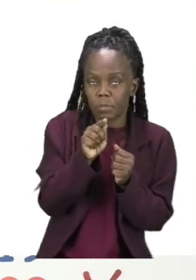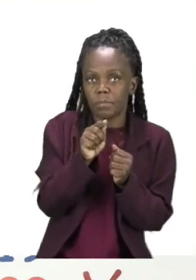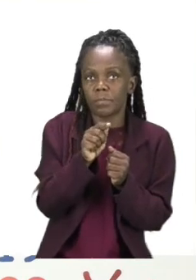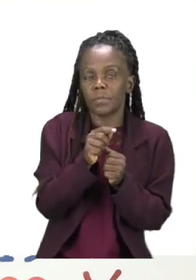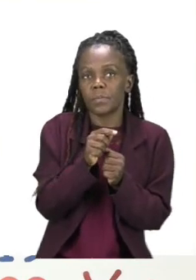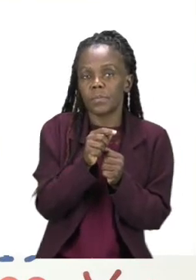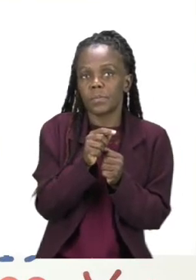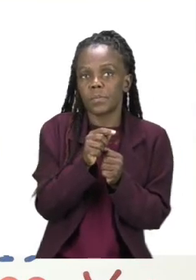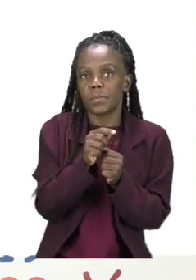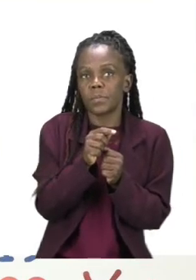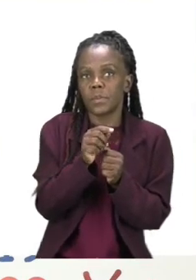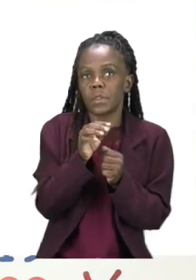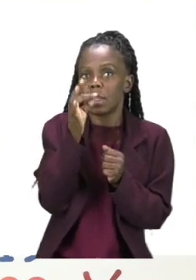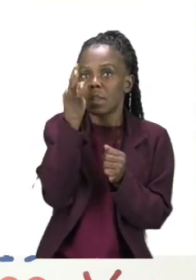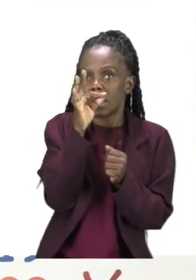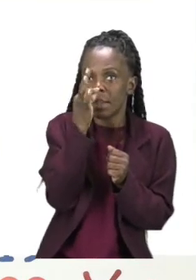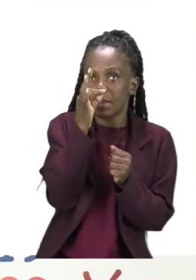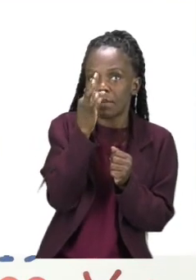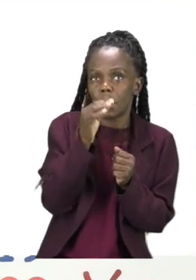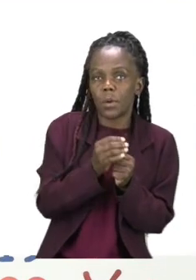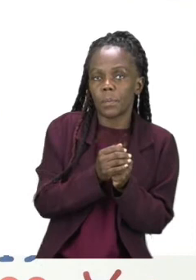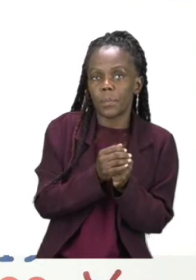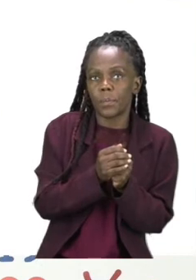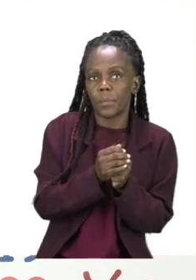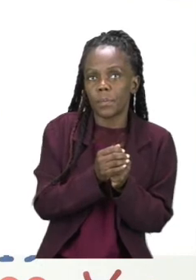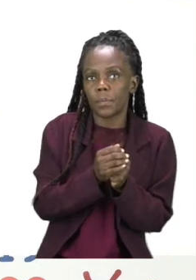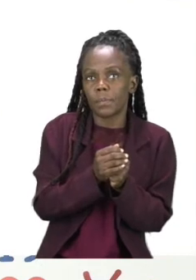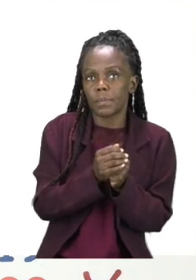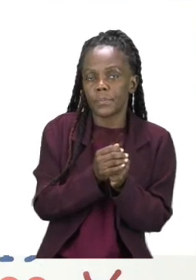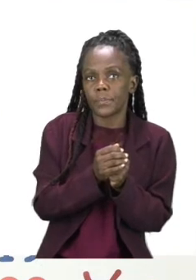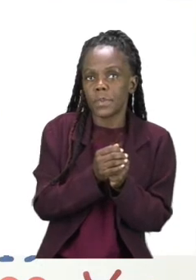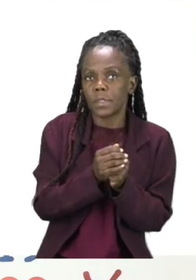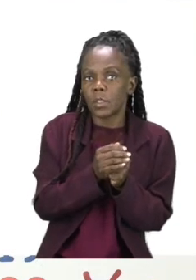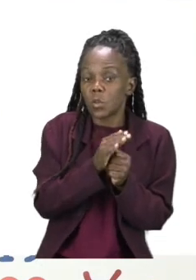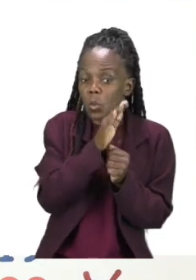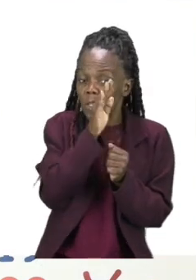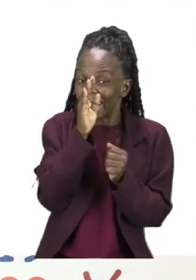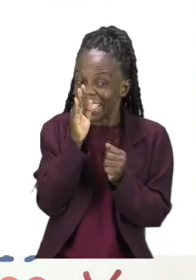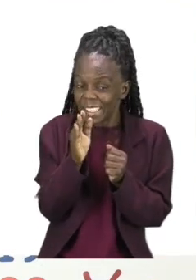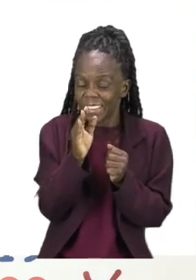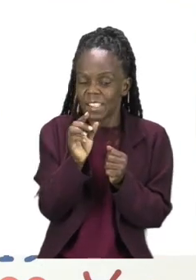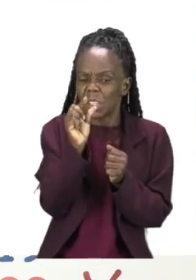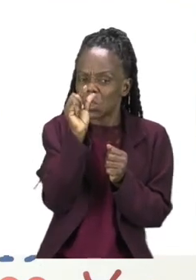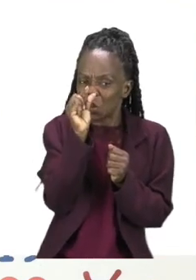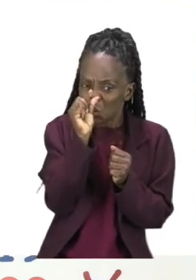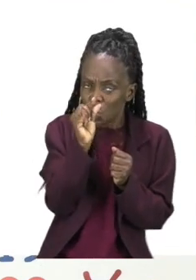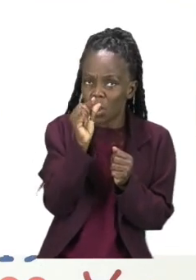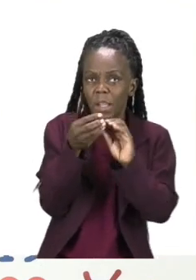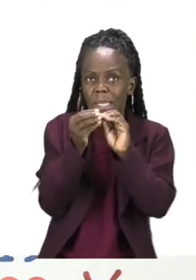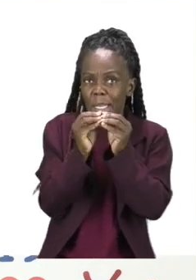Then after that, we need to look for the next small number. So we have said 1,